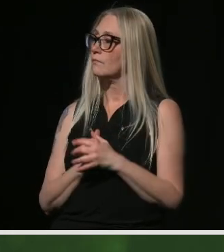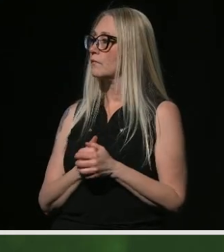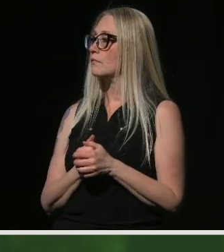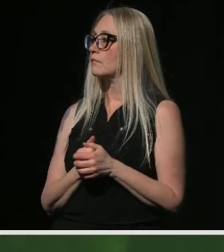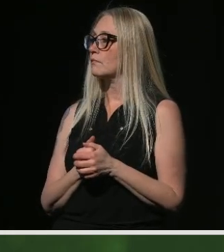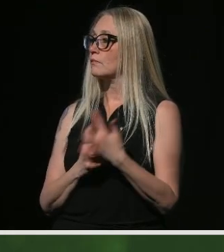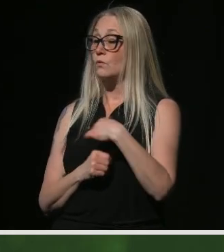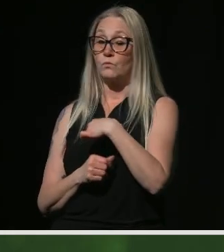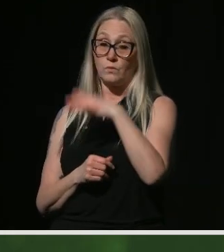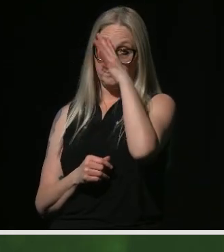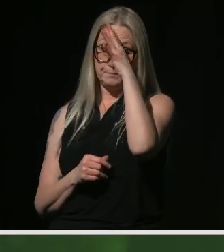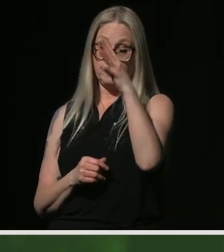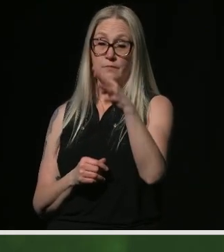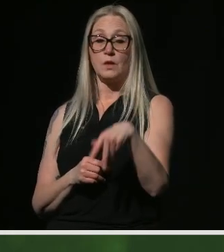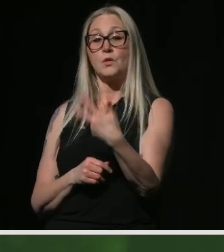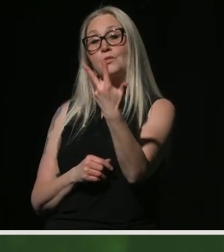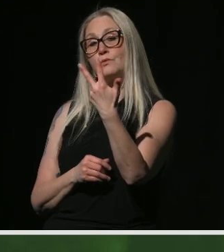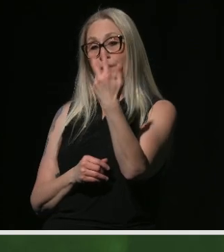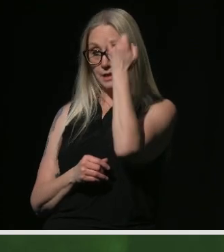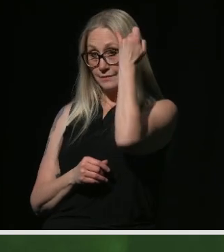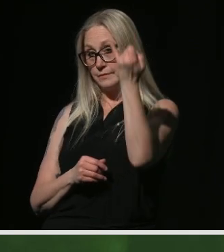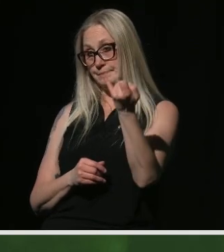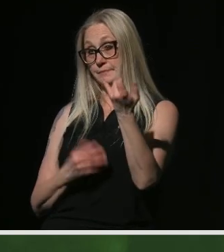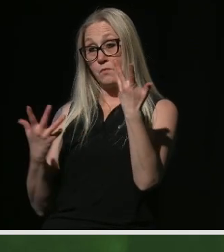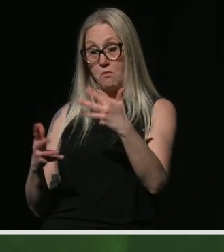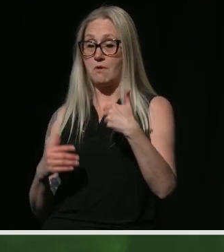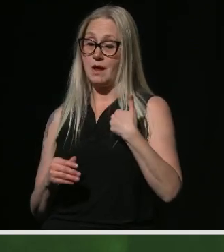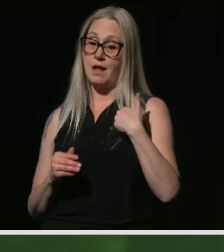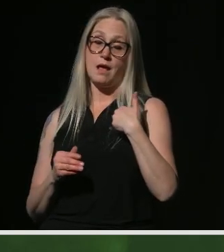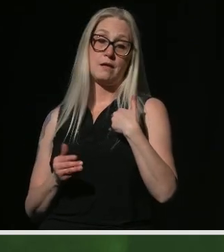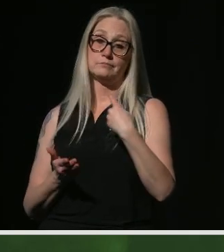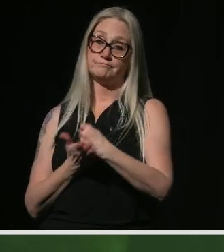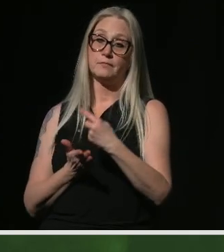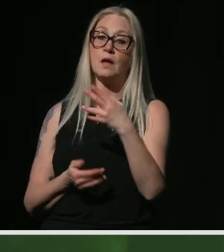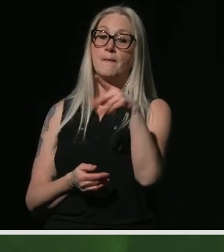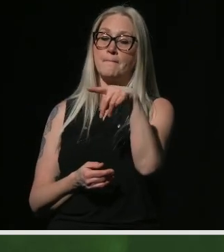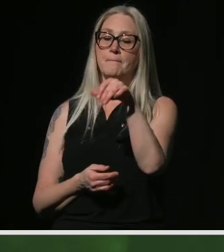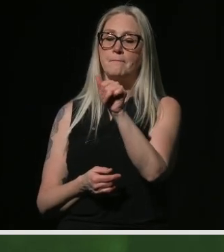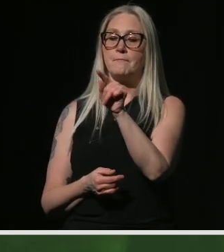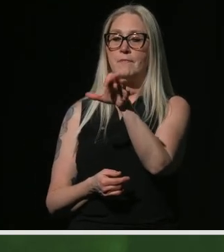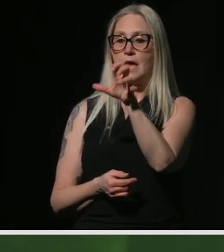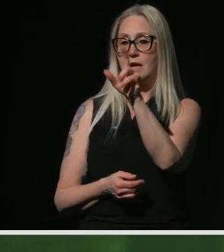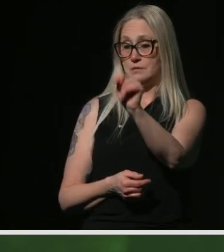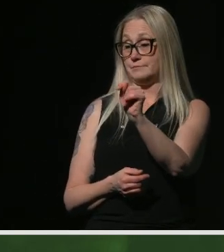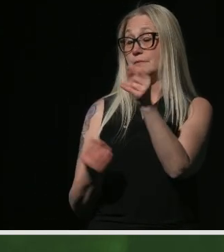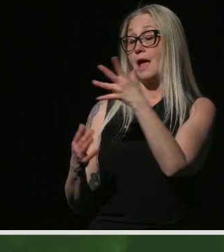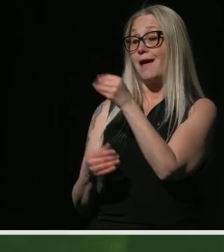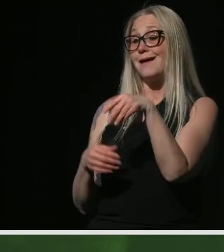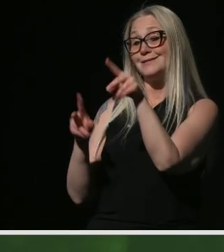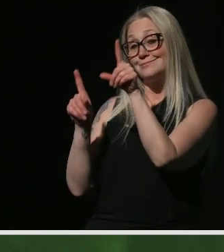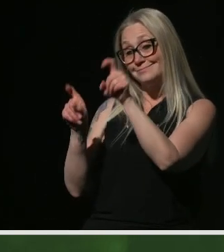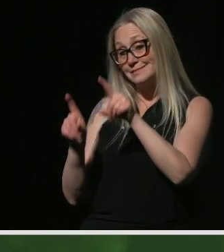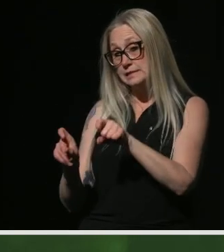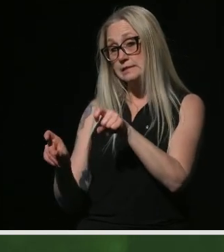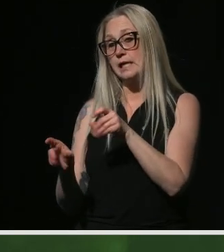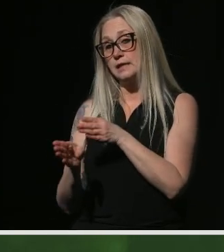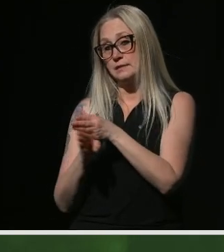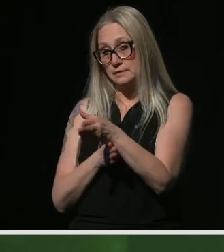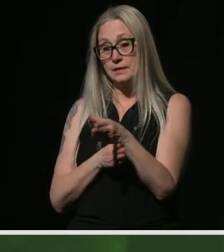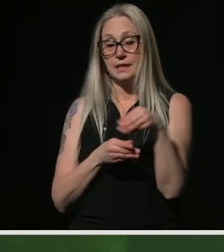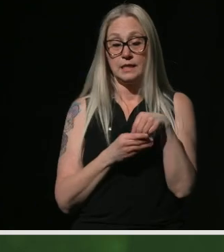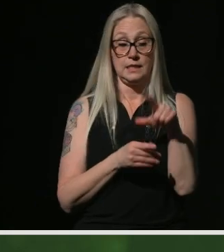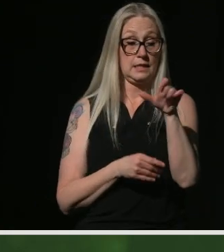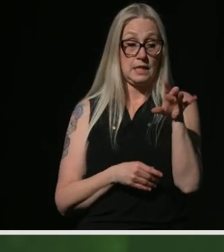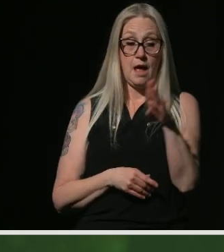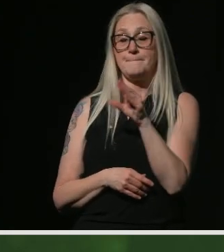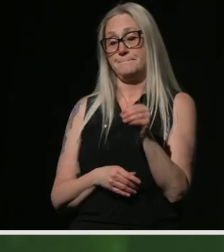we've patented. And we've done rigorous testing in field and in lab to test the protection levels of this product. And we are